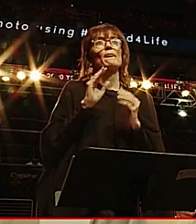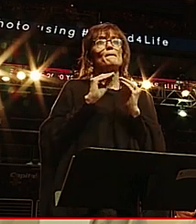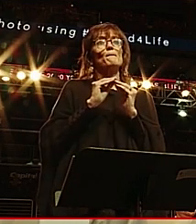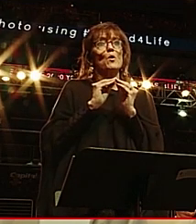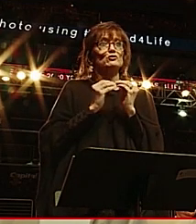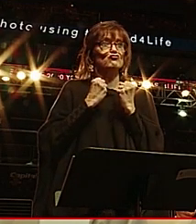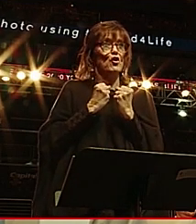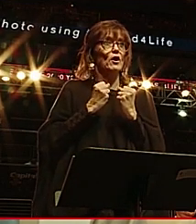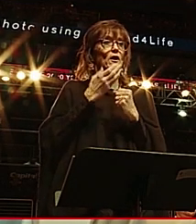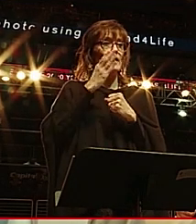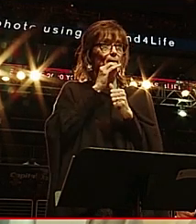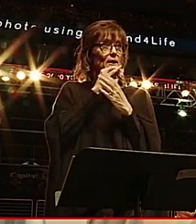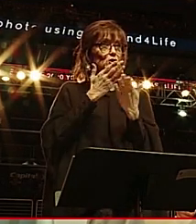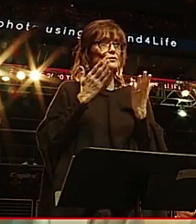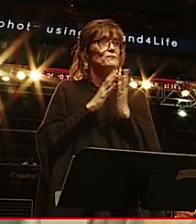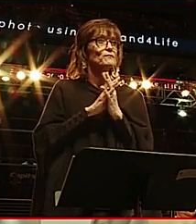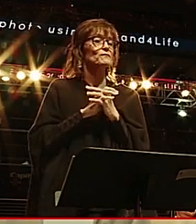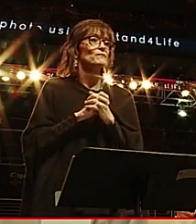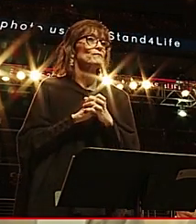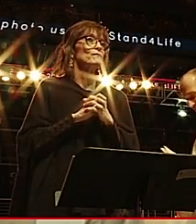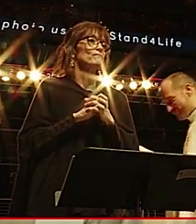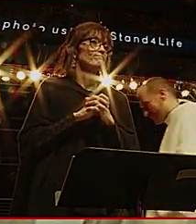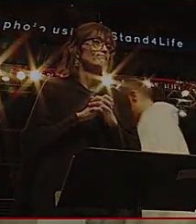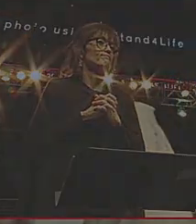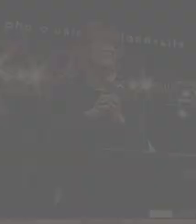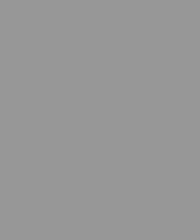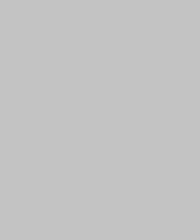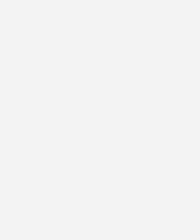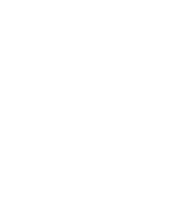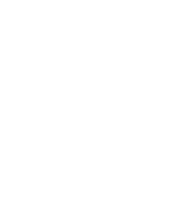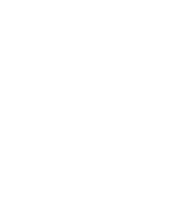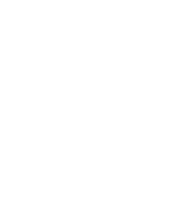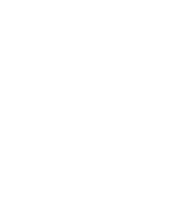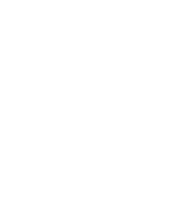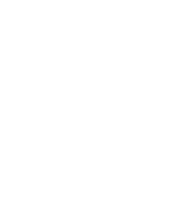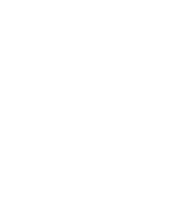may God bless you.